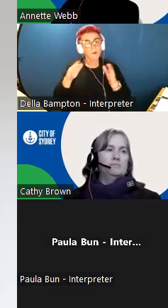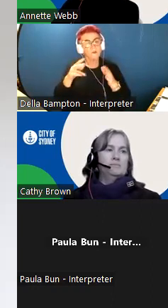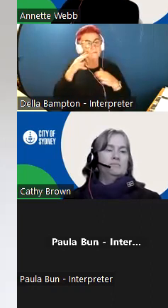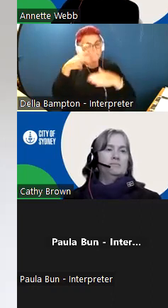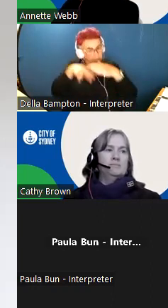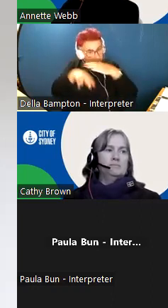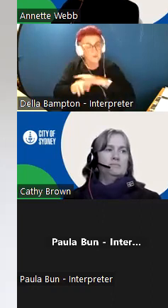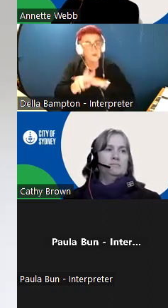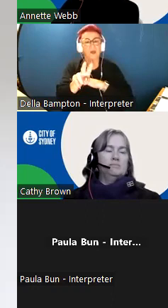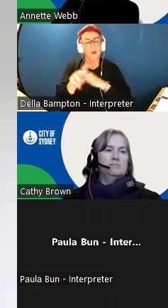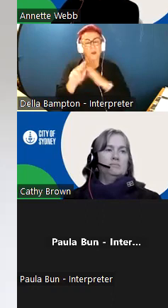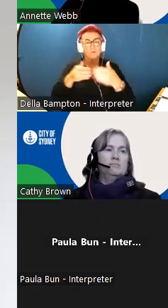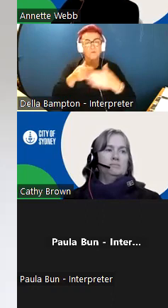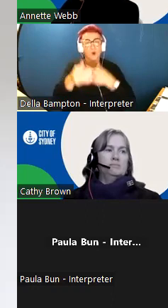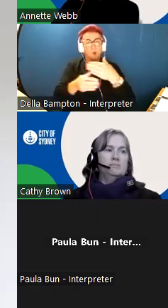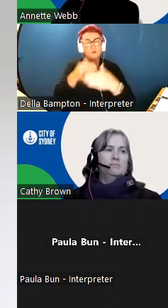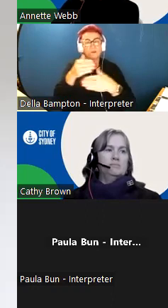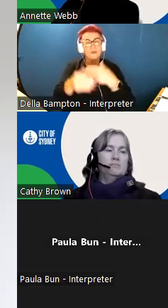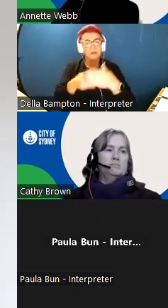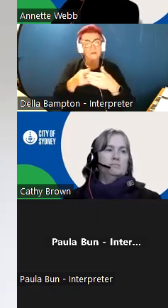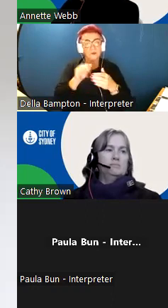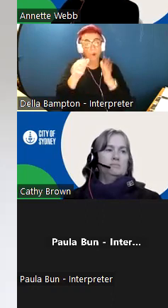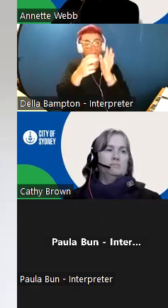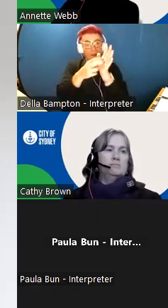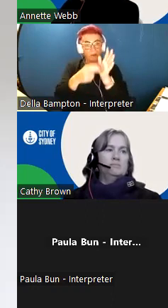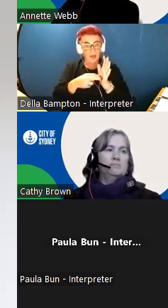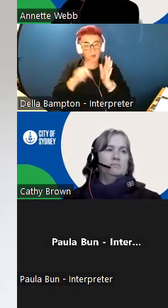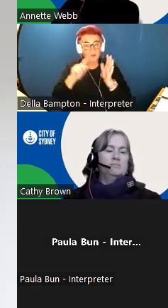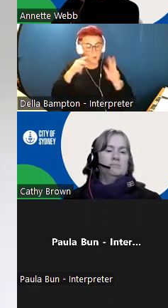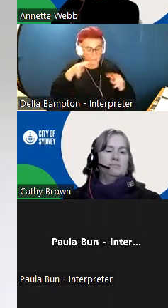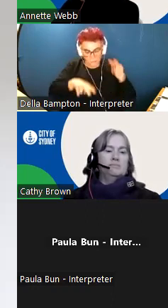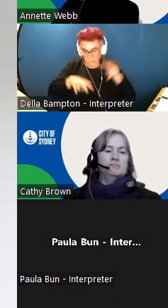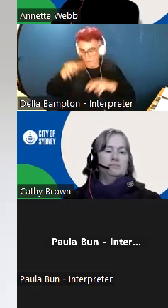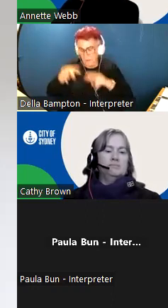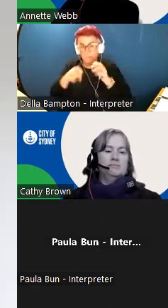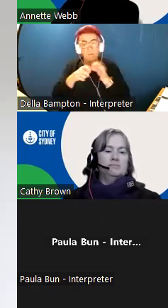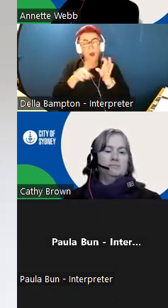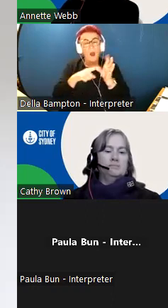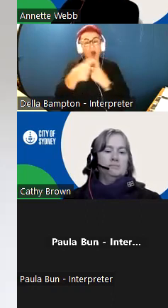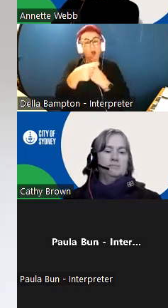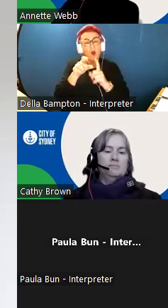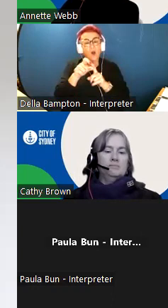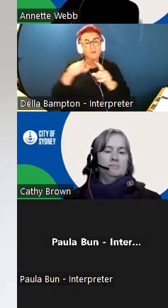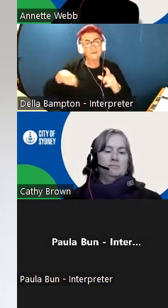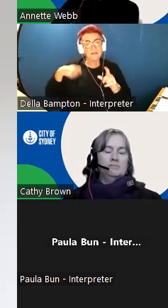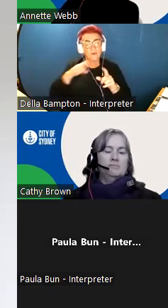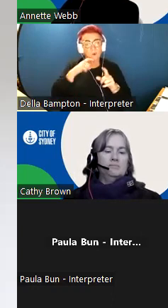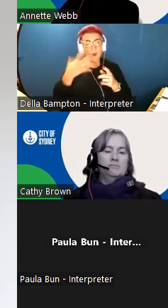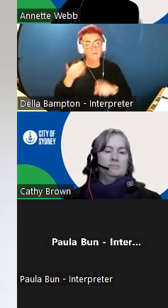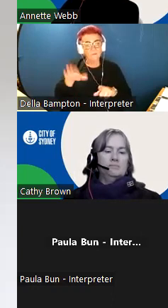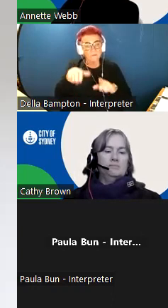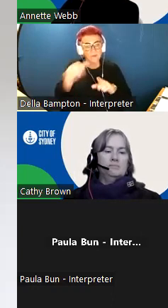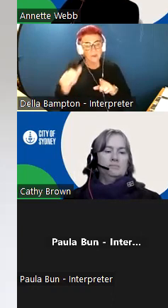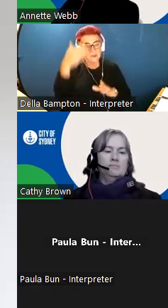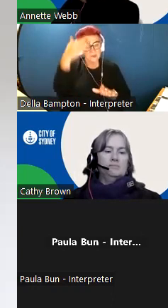process. Your application will be assessed internally by specialist cultural staff who have expertise across different art